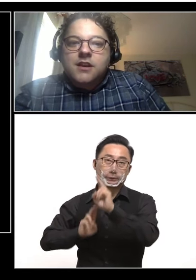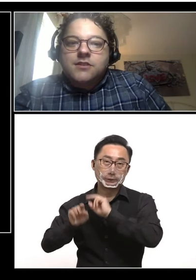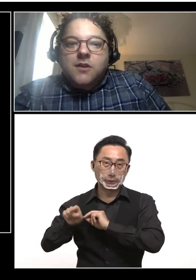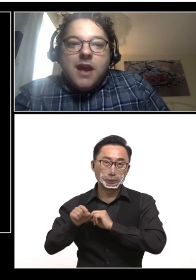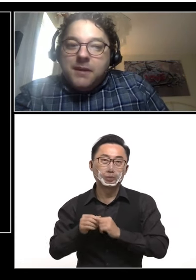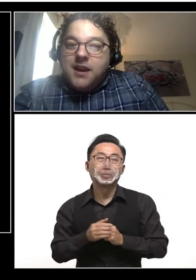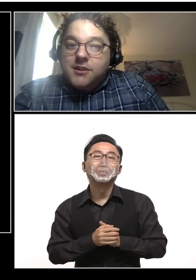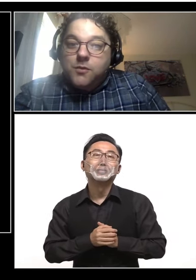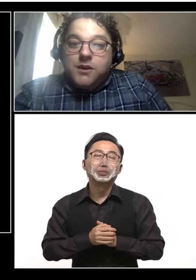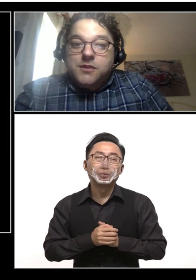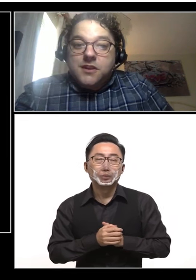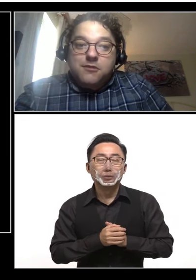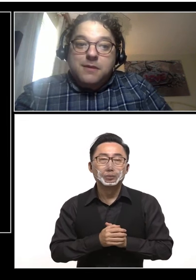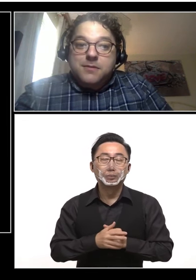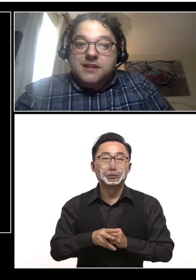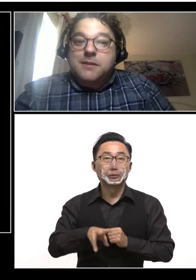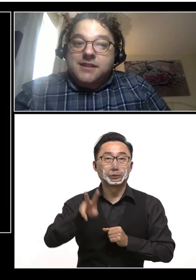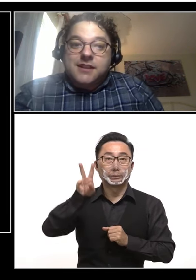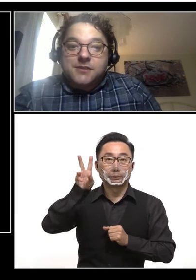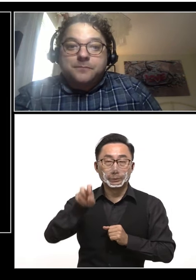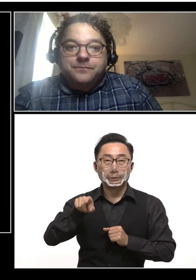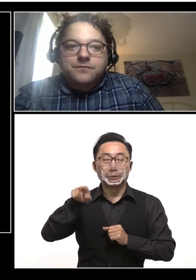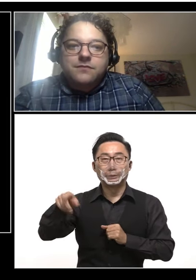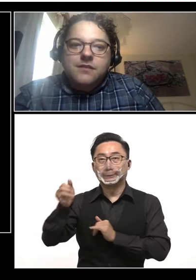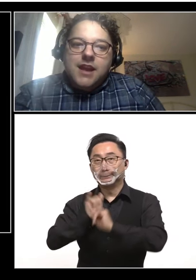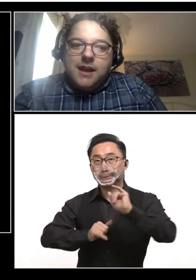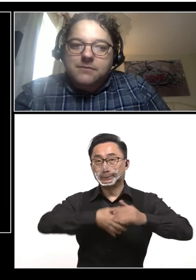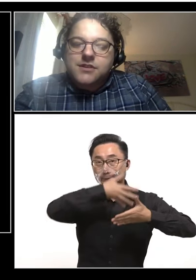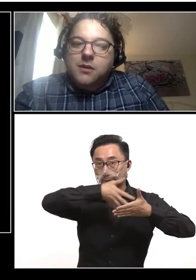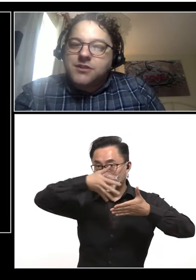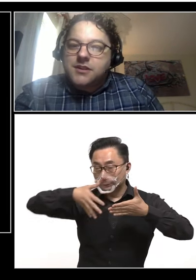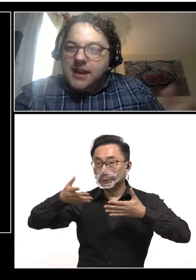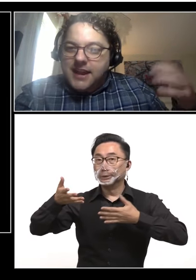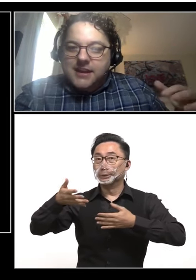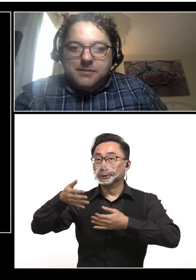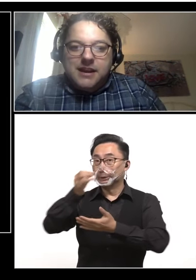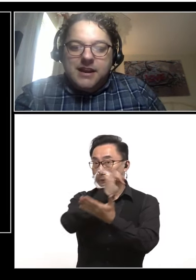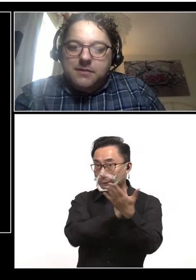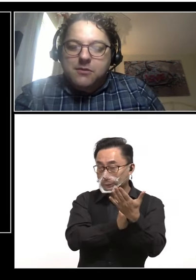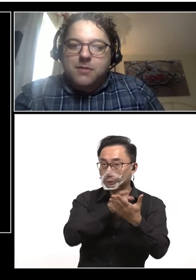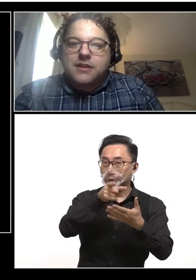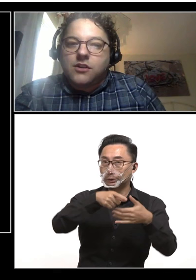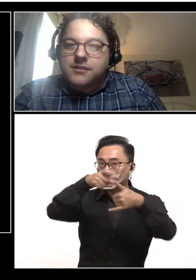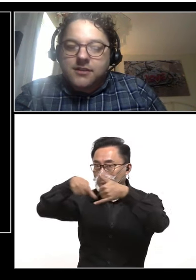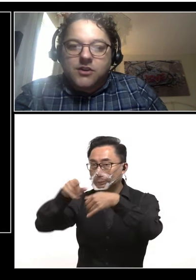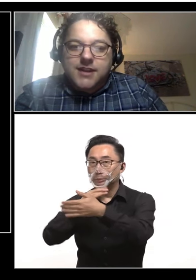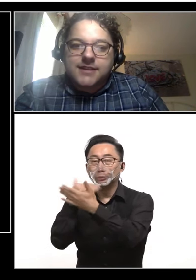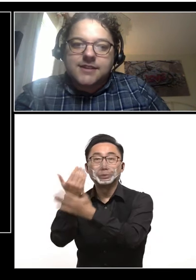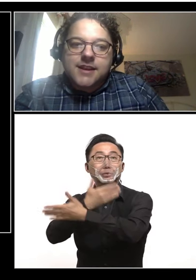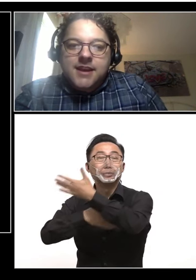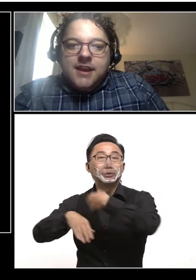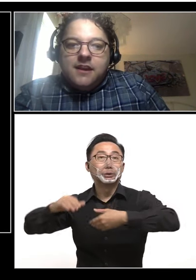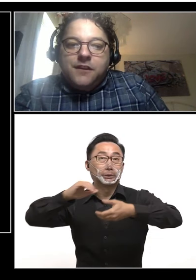So Epic Arts works with a number of people with disabilities. So I'm just going to, again, explain a little bit more about the